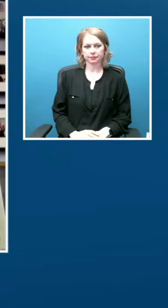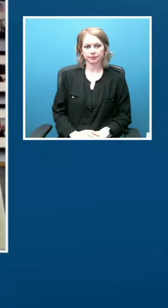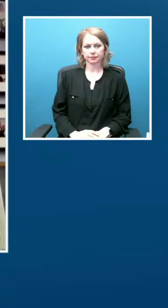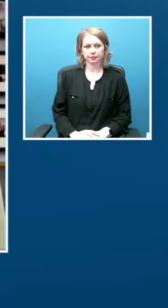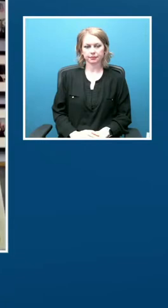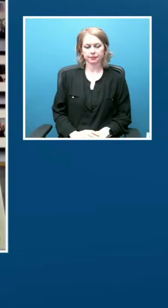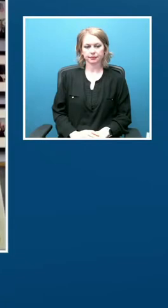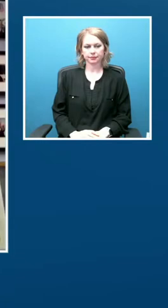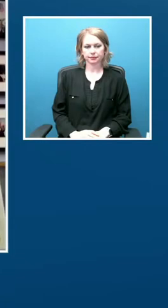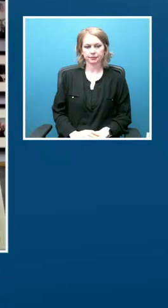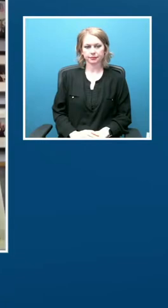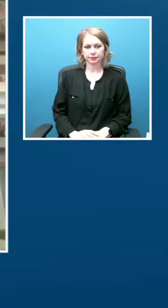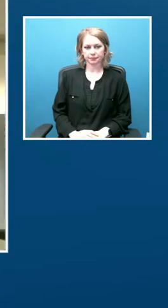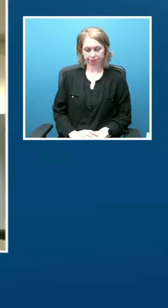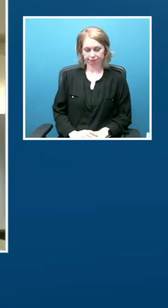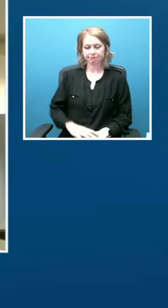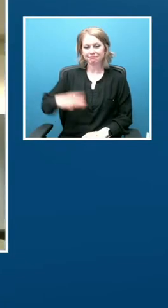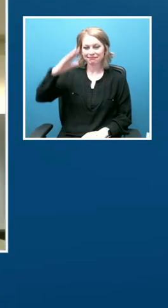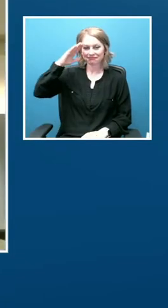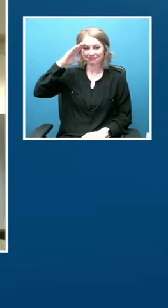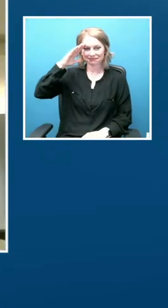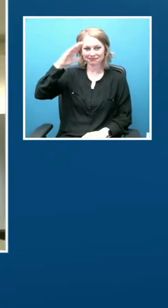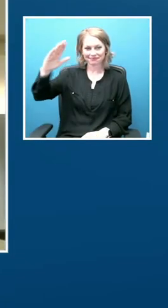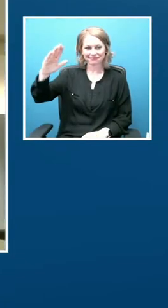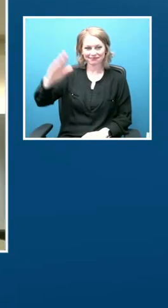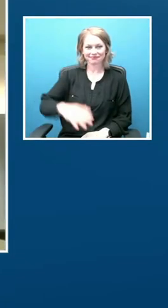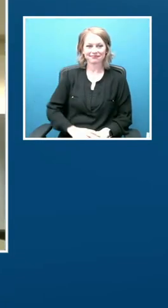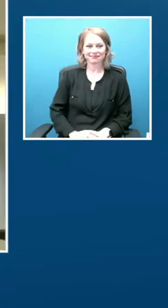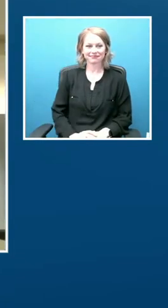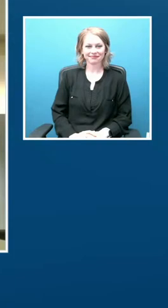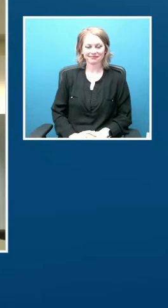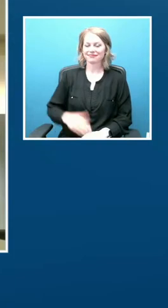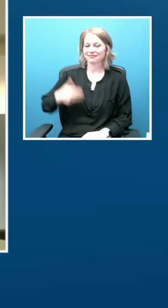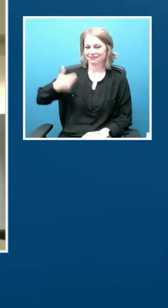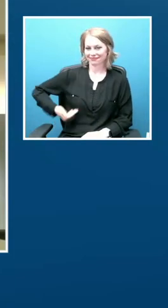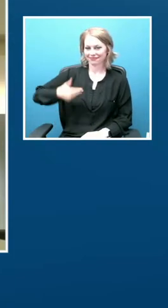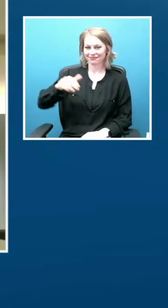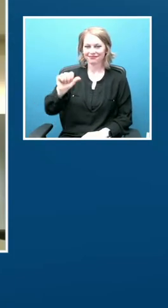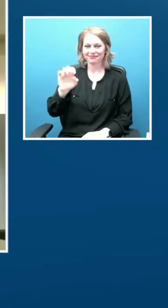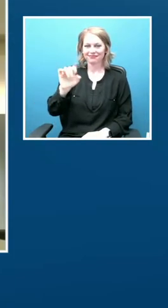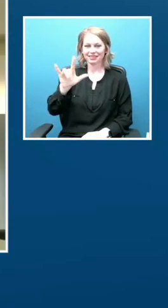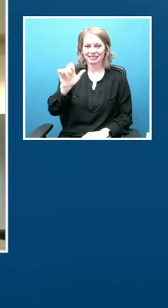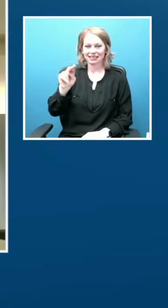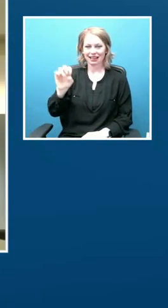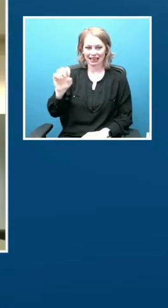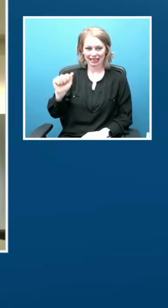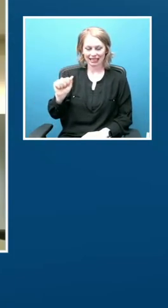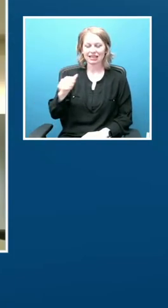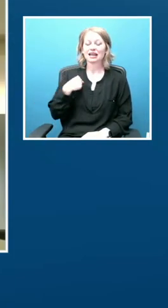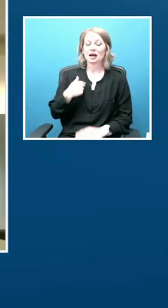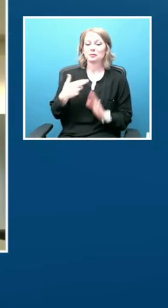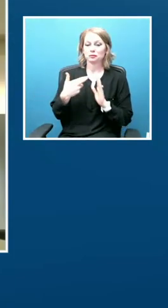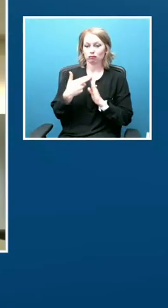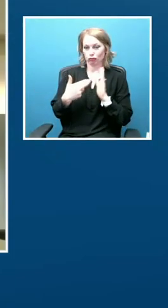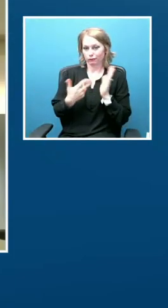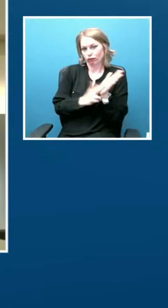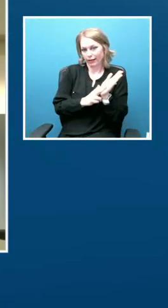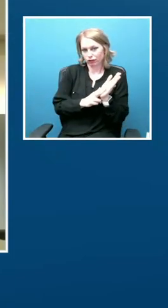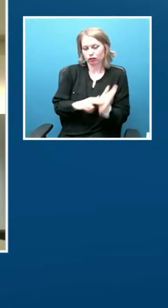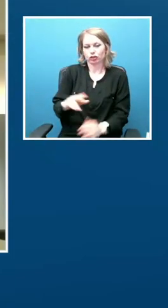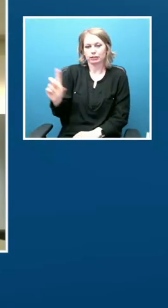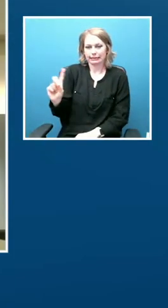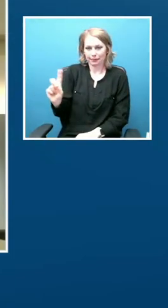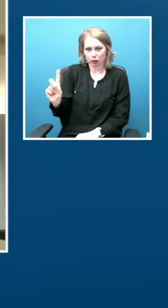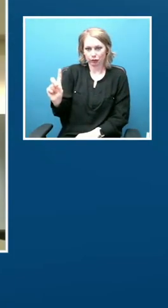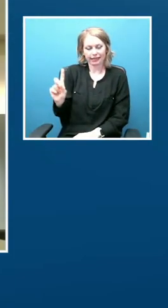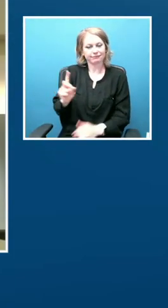Chairman and members of this committee, I'm Selena Vickers, a registered Democrat and a proud and lifelong resident of West